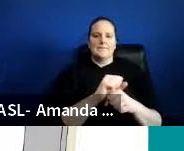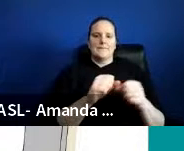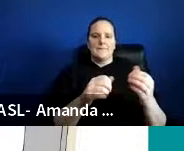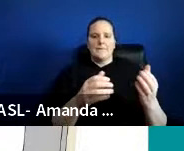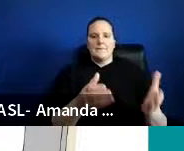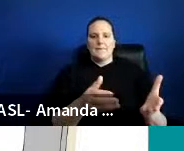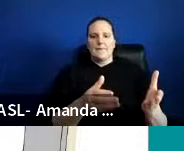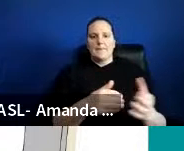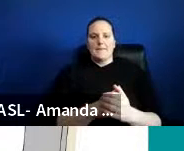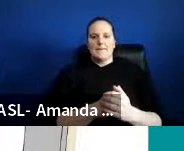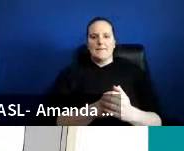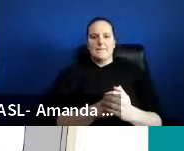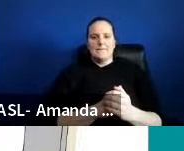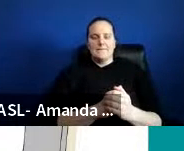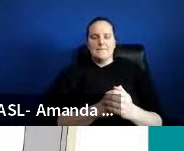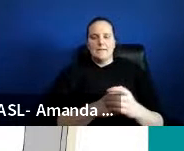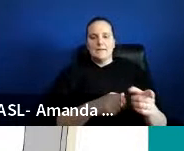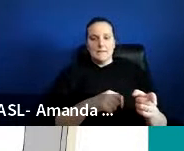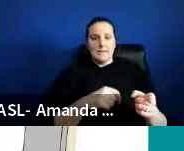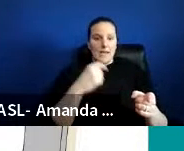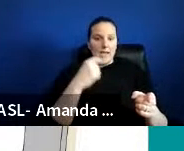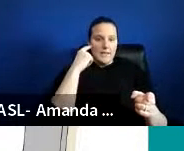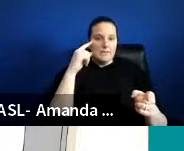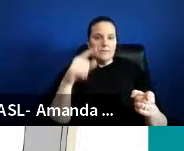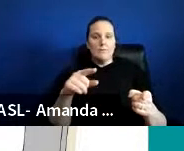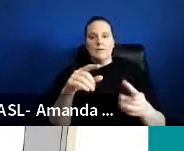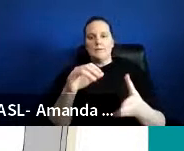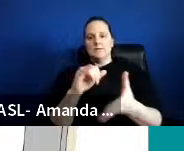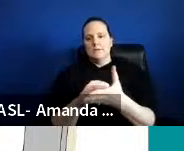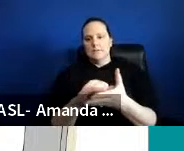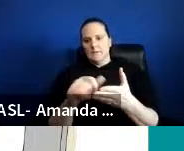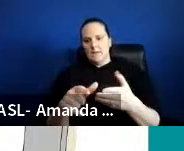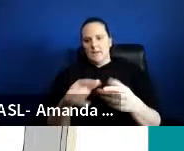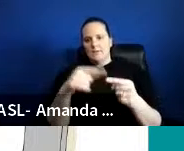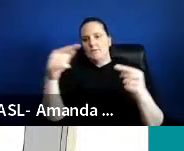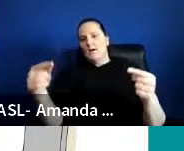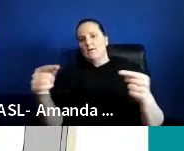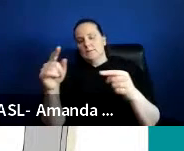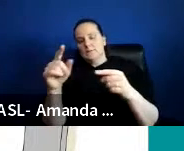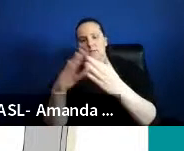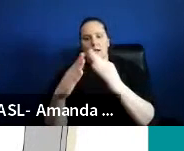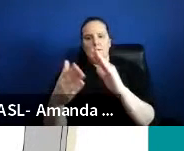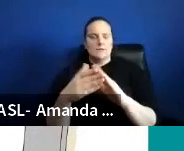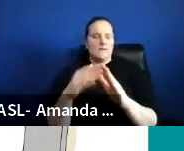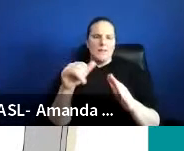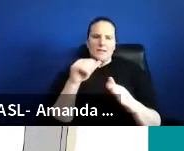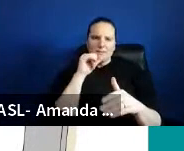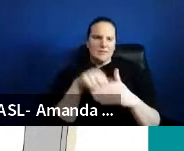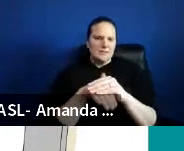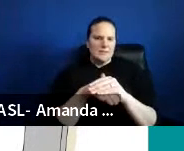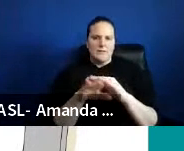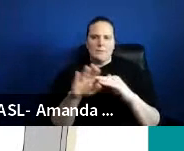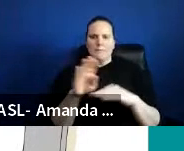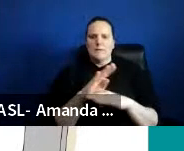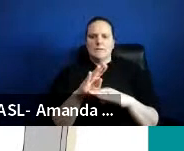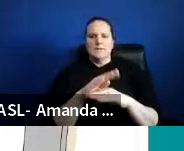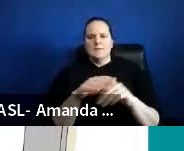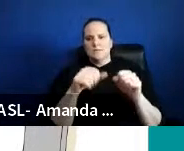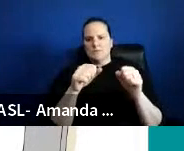that population increases in the future, they don't have to cross Tomahawk, which isn't going to be an excessively busy street,